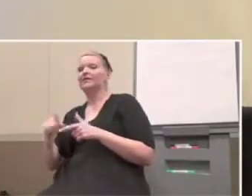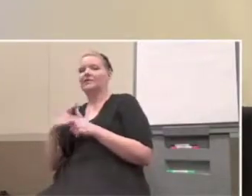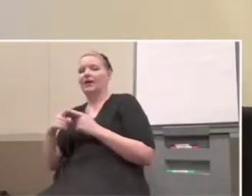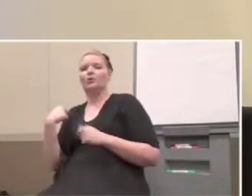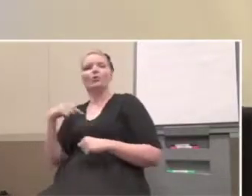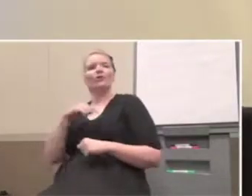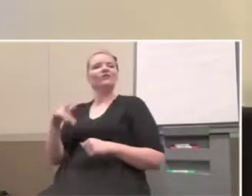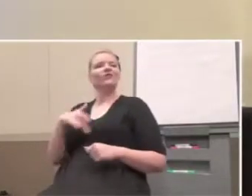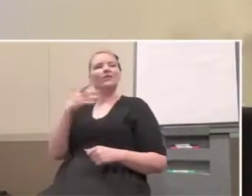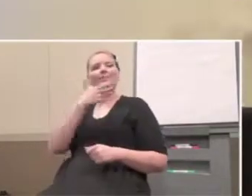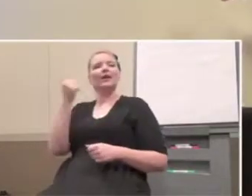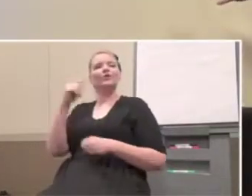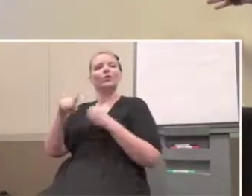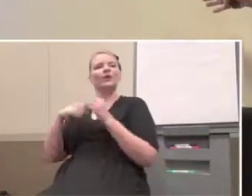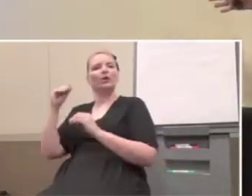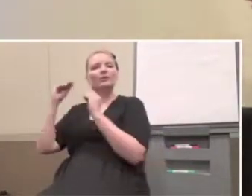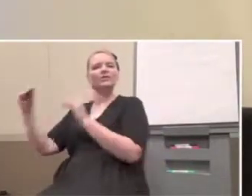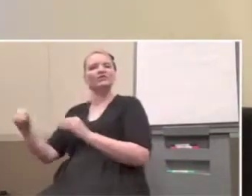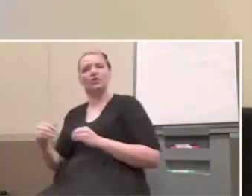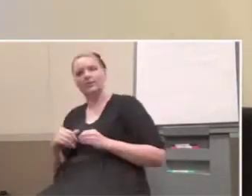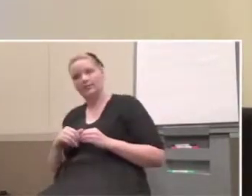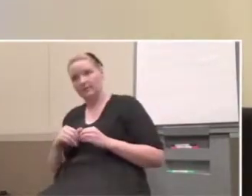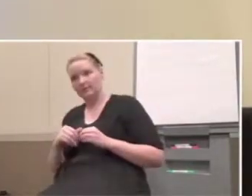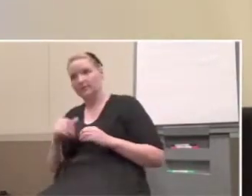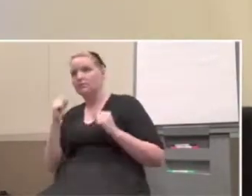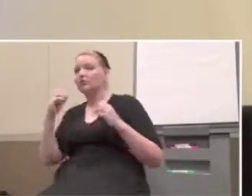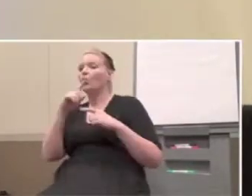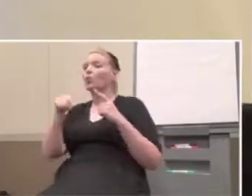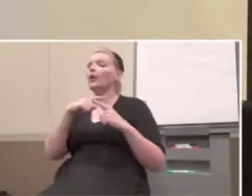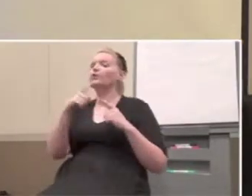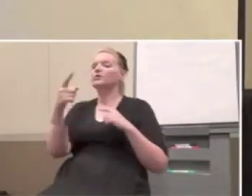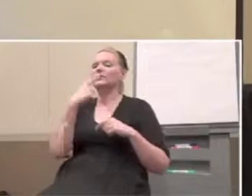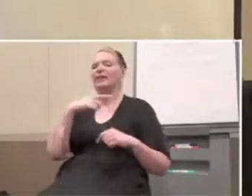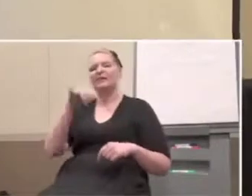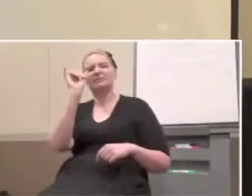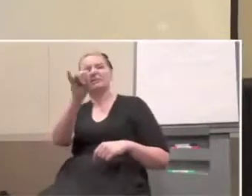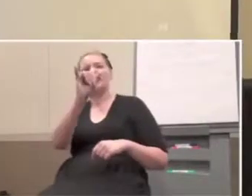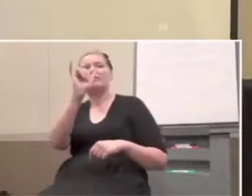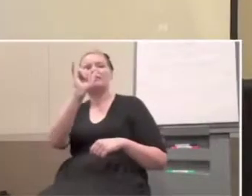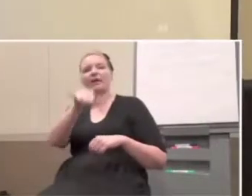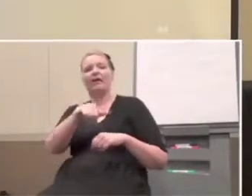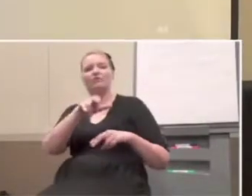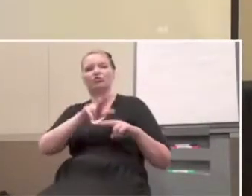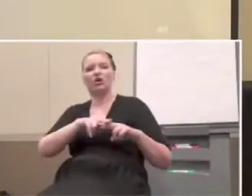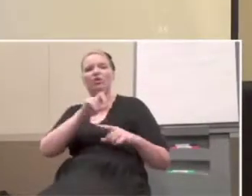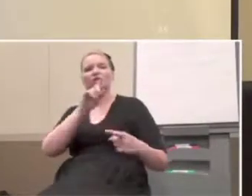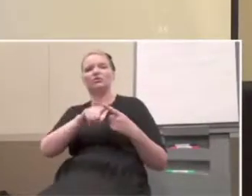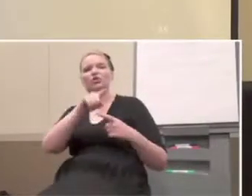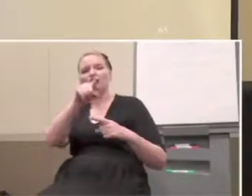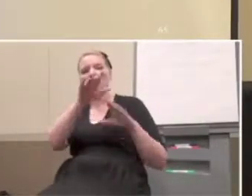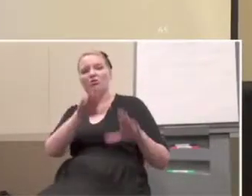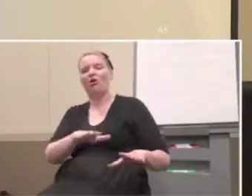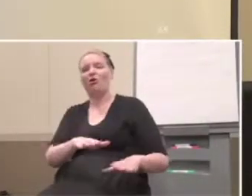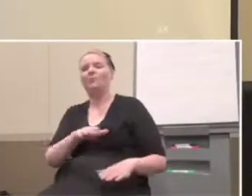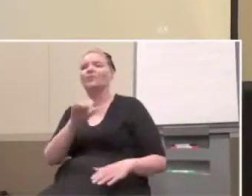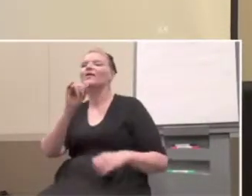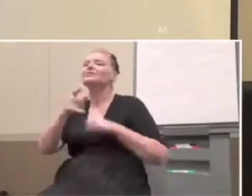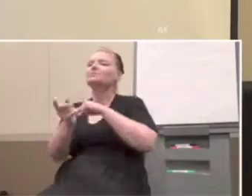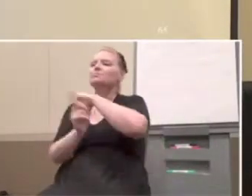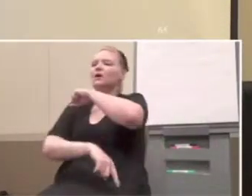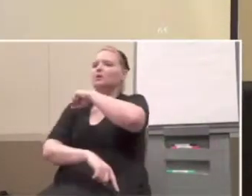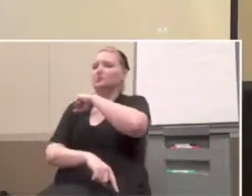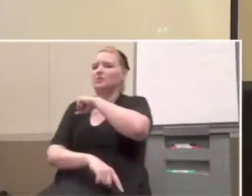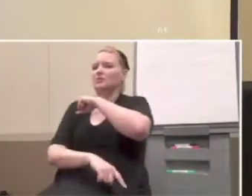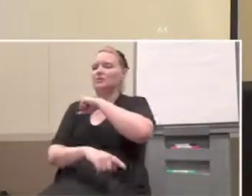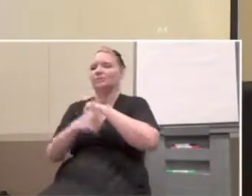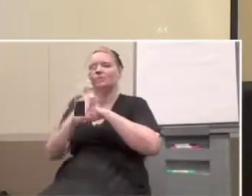them. So when you're using punishment, if you say, stay in that chair until I'm calm, that's punishment. Because you're doing it so that